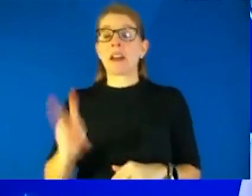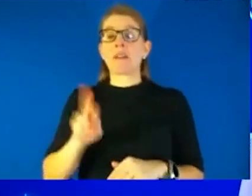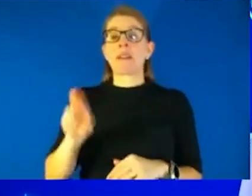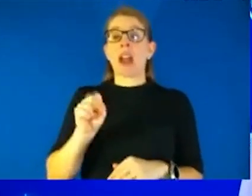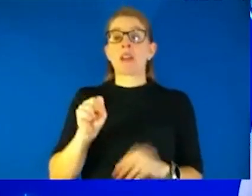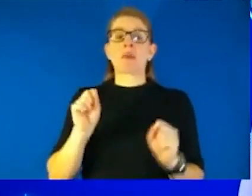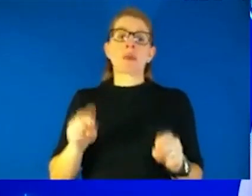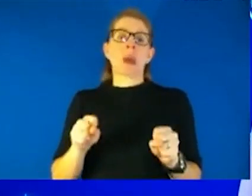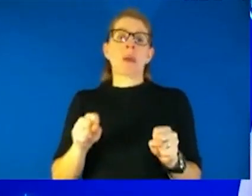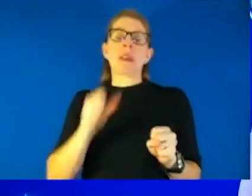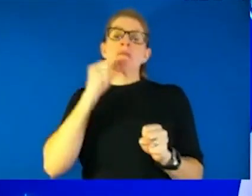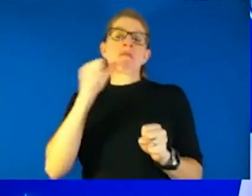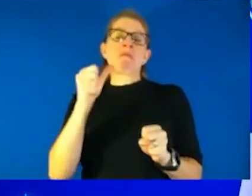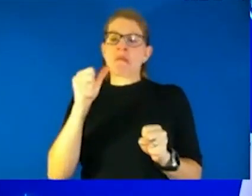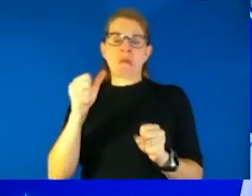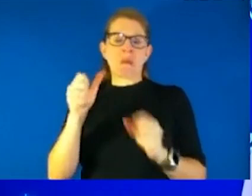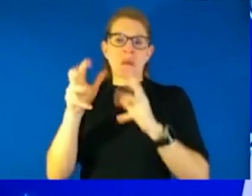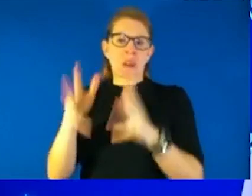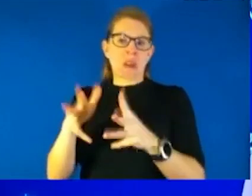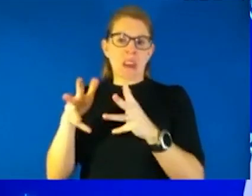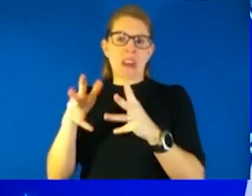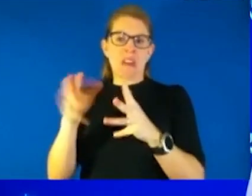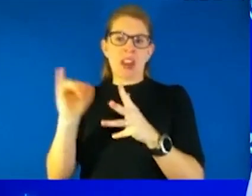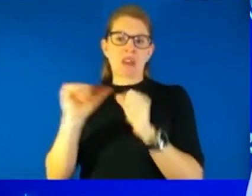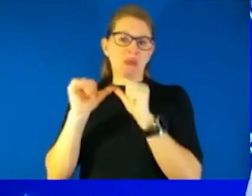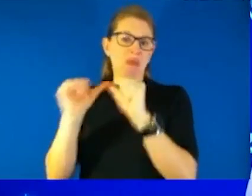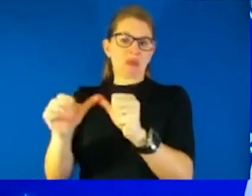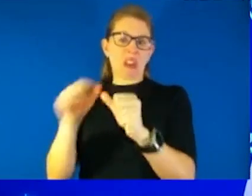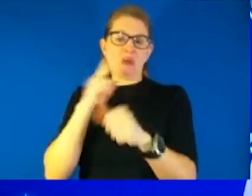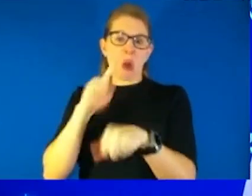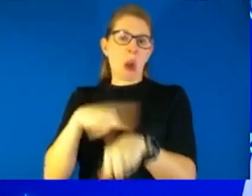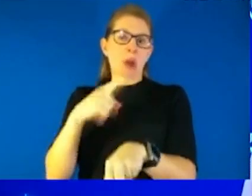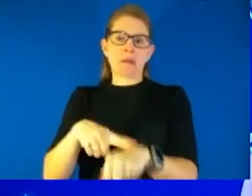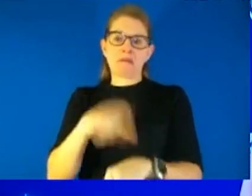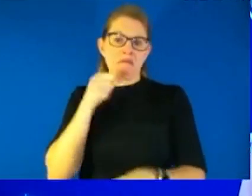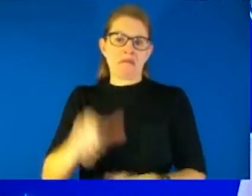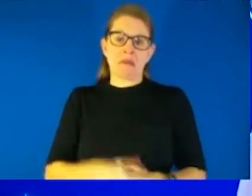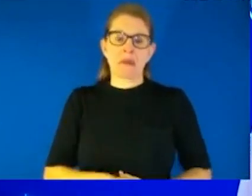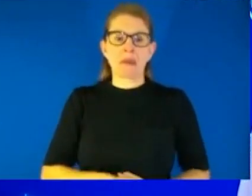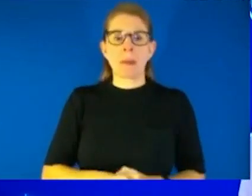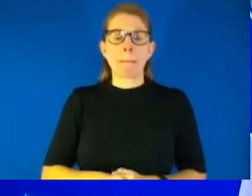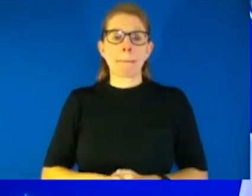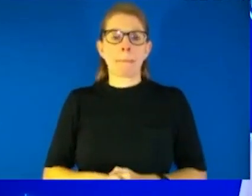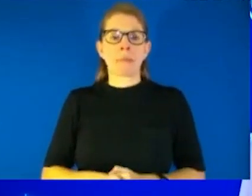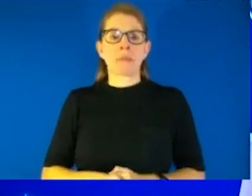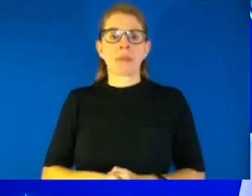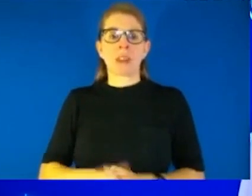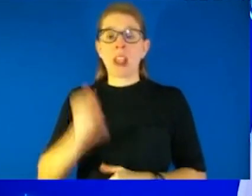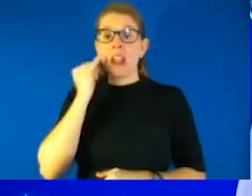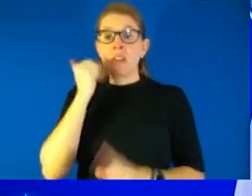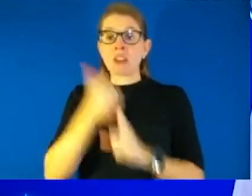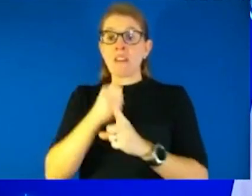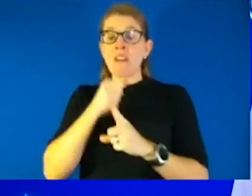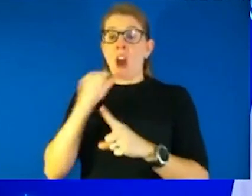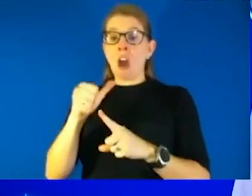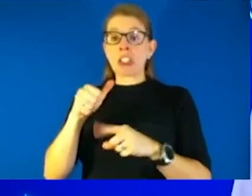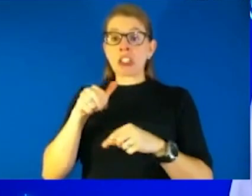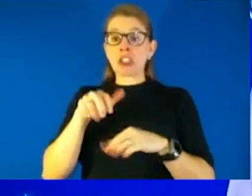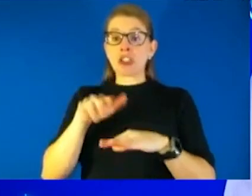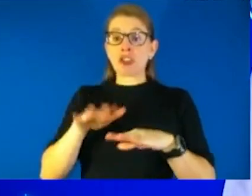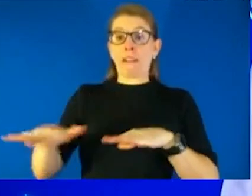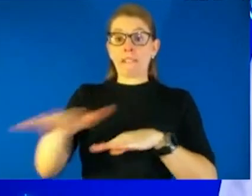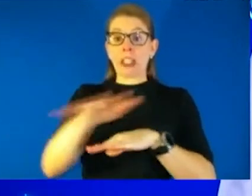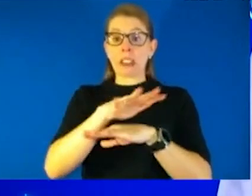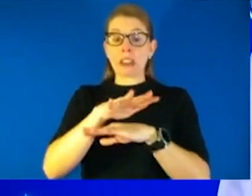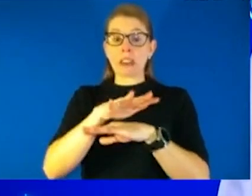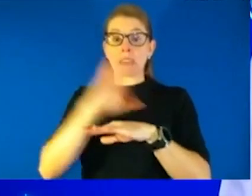probably not going to remain infectious for too long. Again, you will if you're on a surface that's showing to the sun,